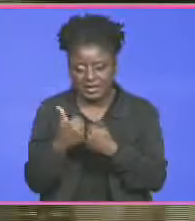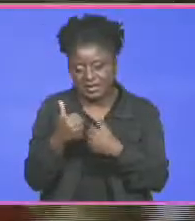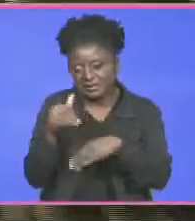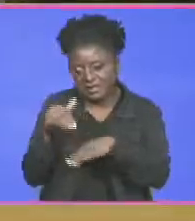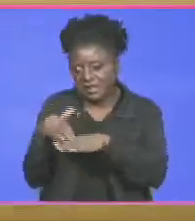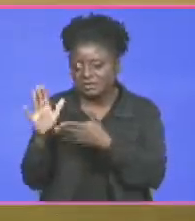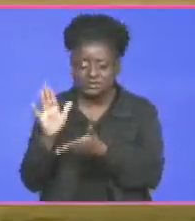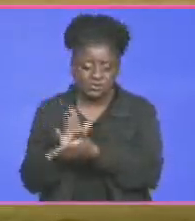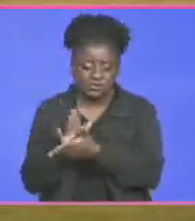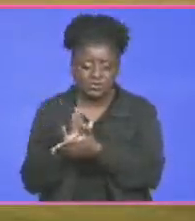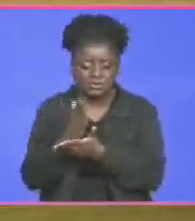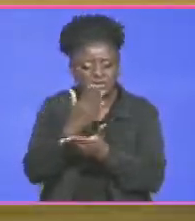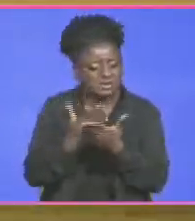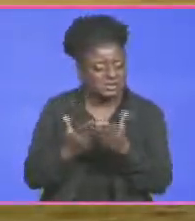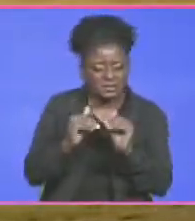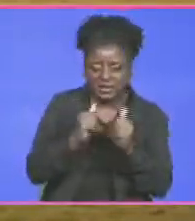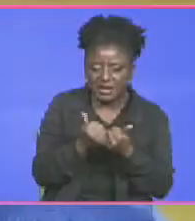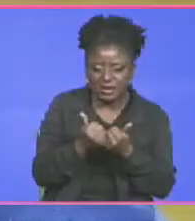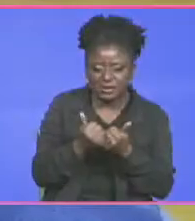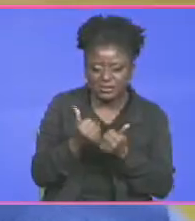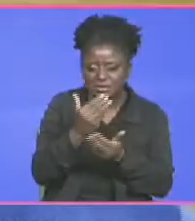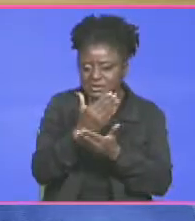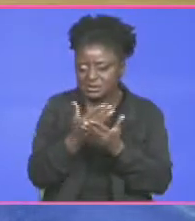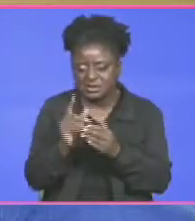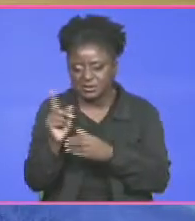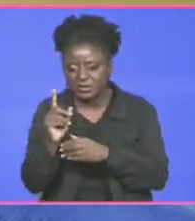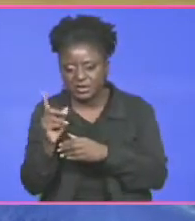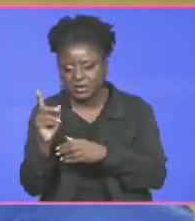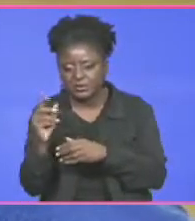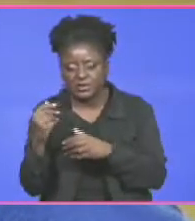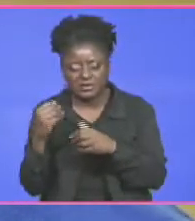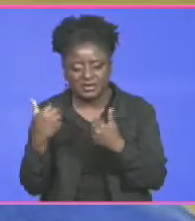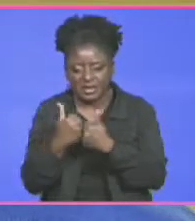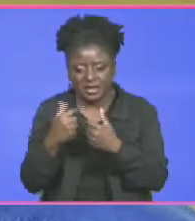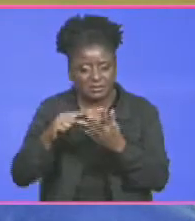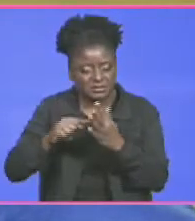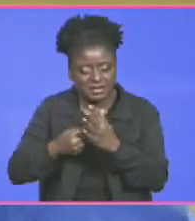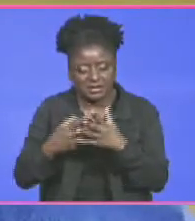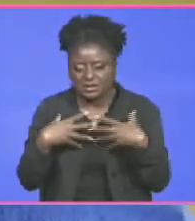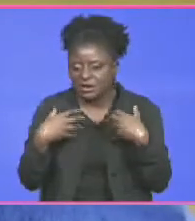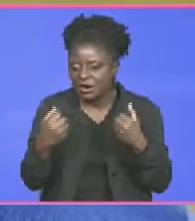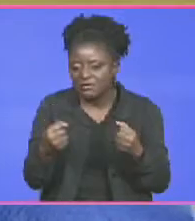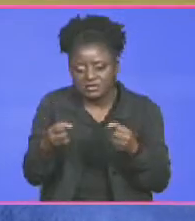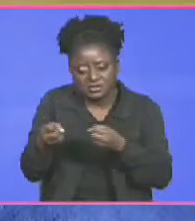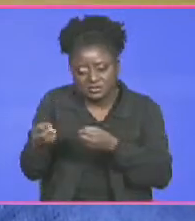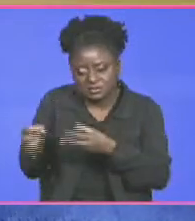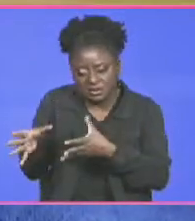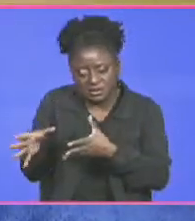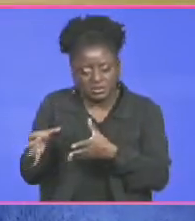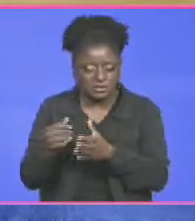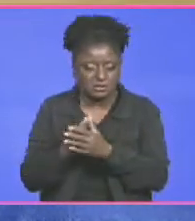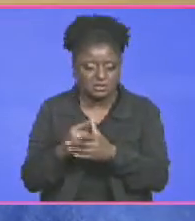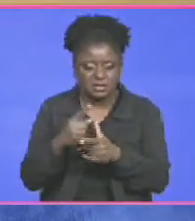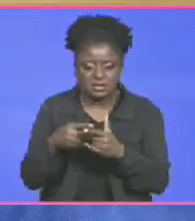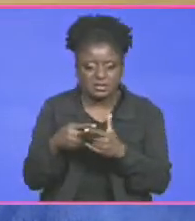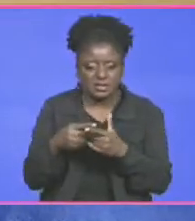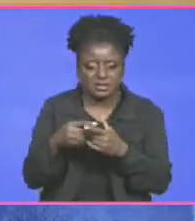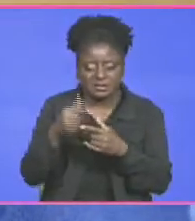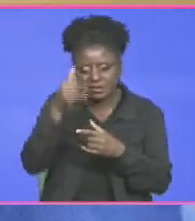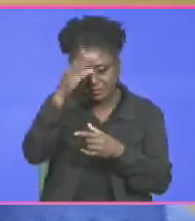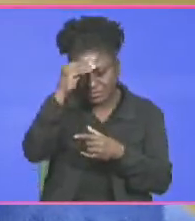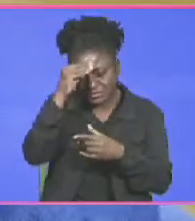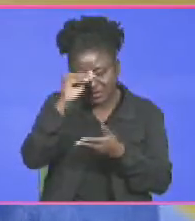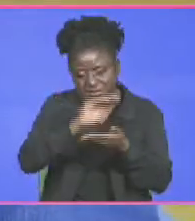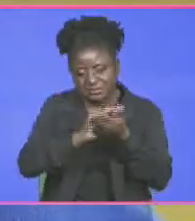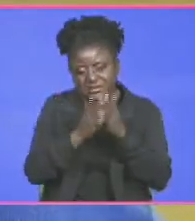Somehow, some way, that whenever the ball game start, the confidence goes somewhere, and then the guys just become flat, and